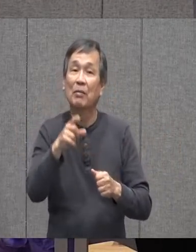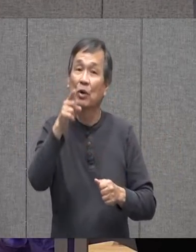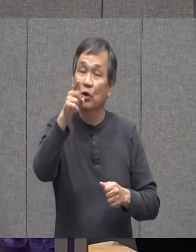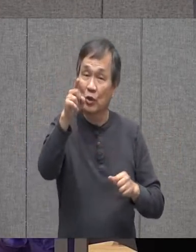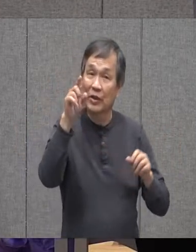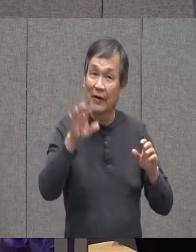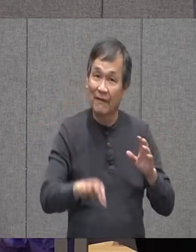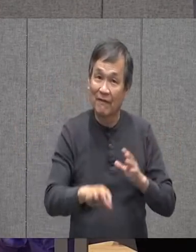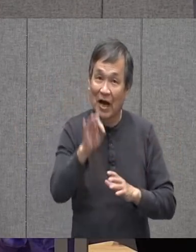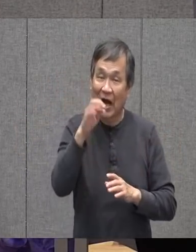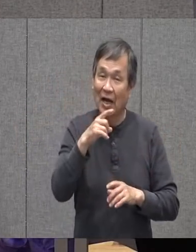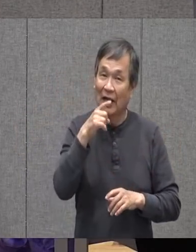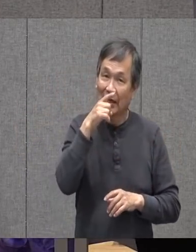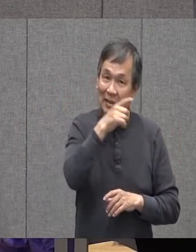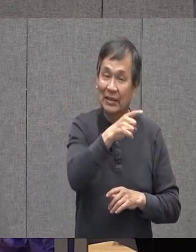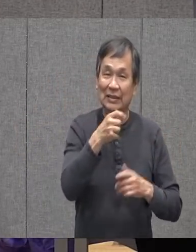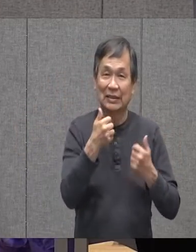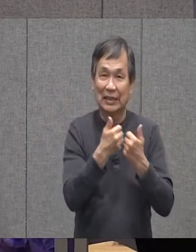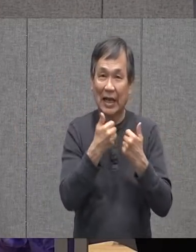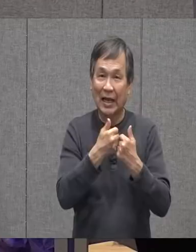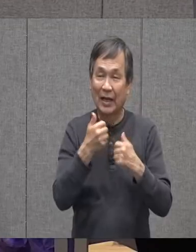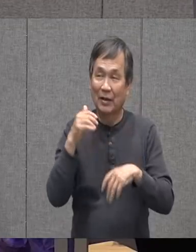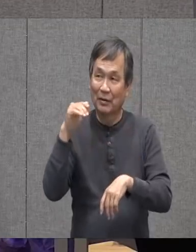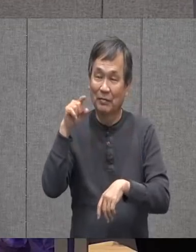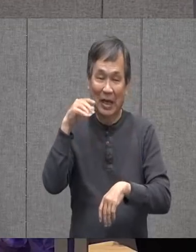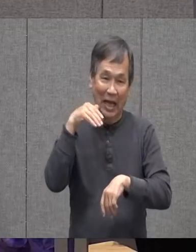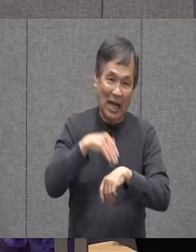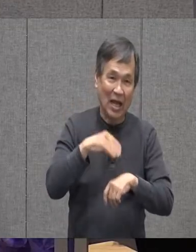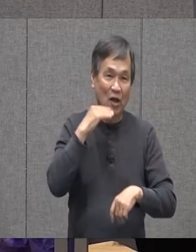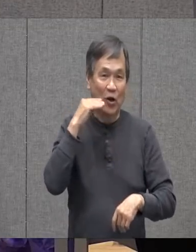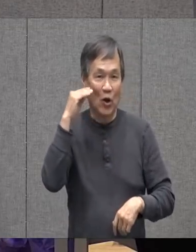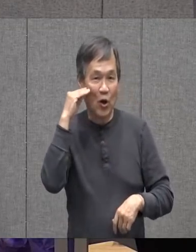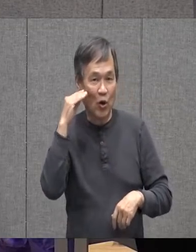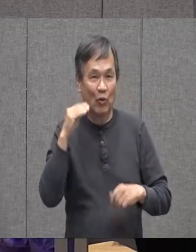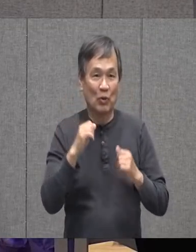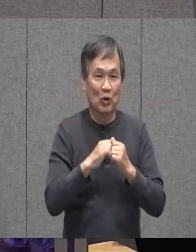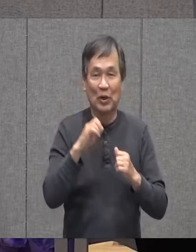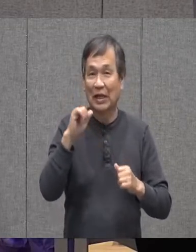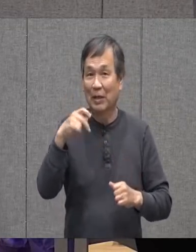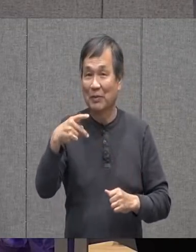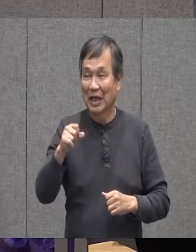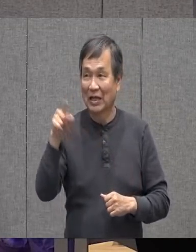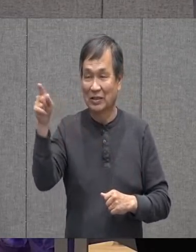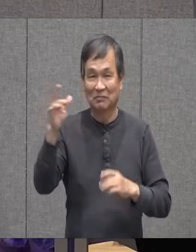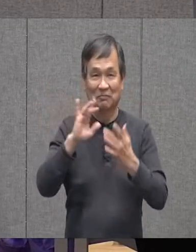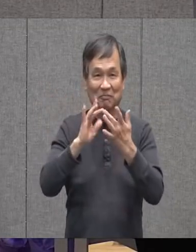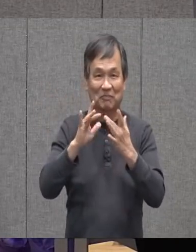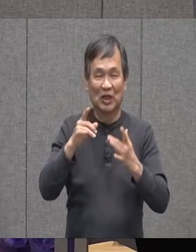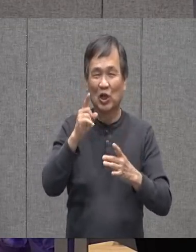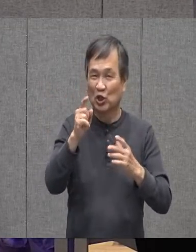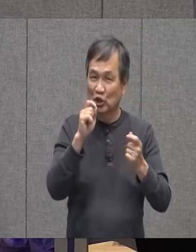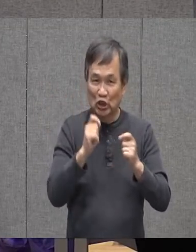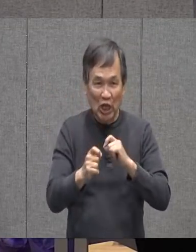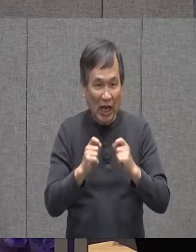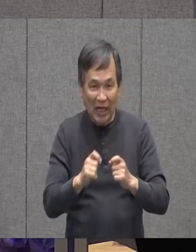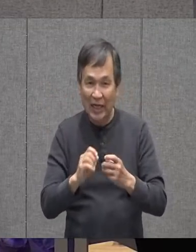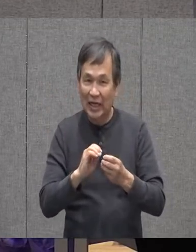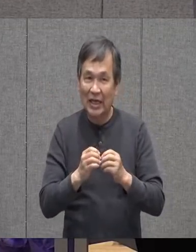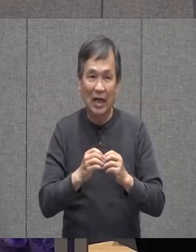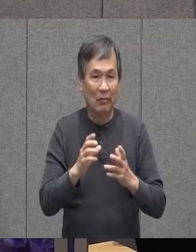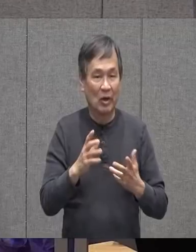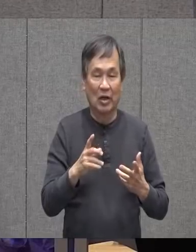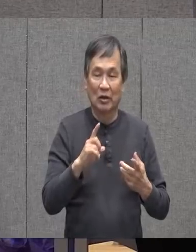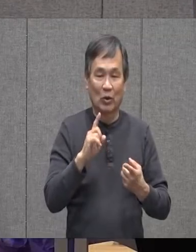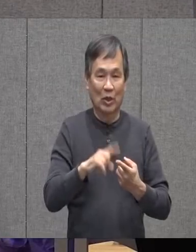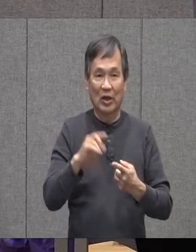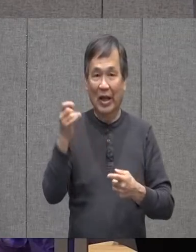find all these materials at the At Home with APS site, and you can even change the variation, maybe not go to 18. This